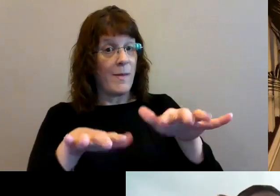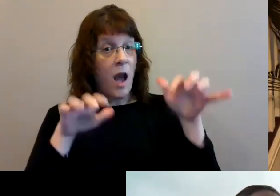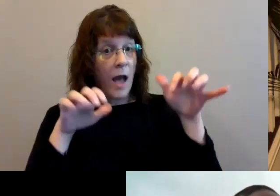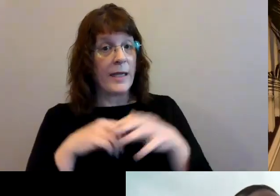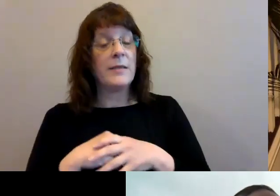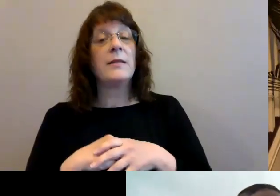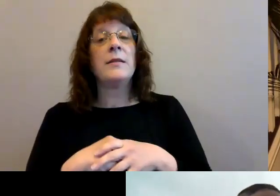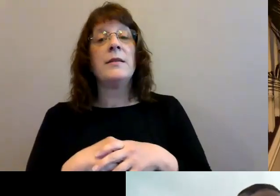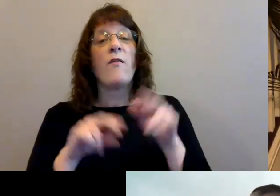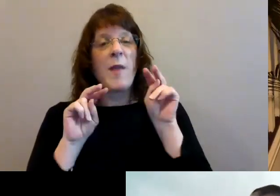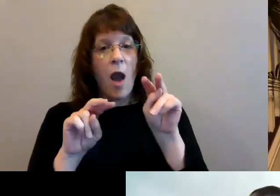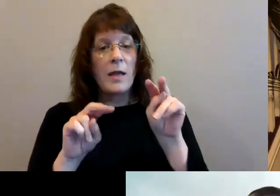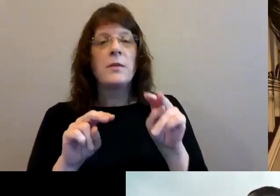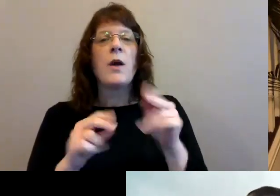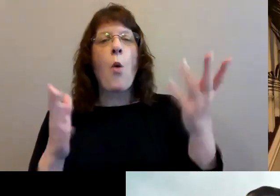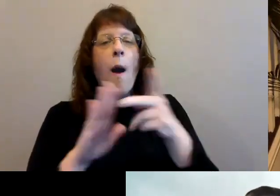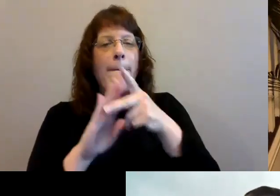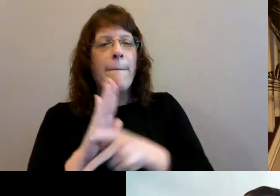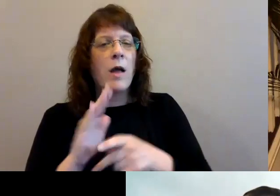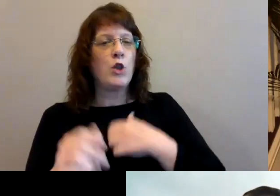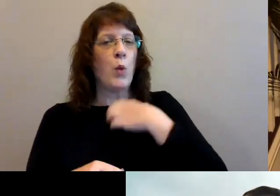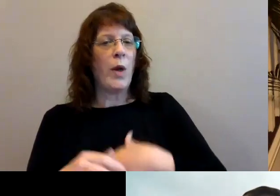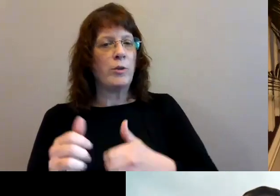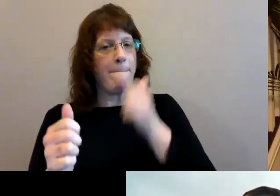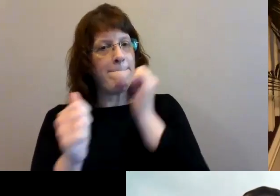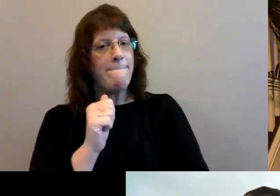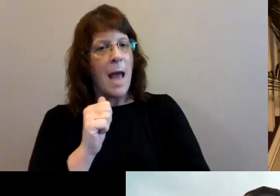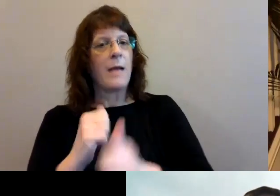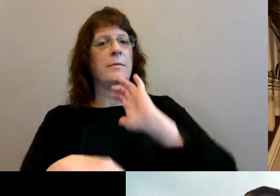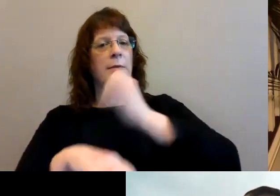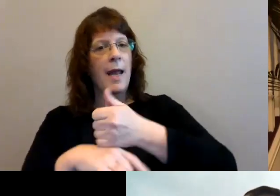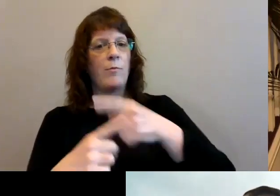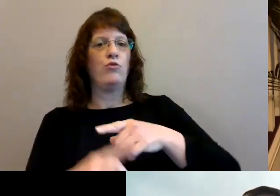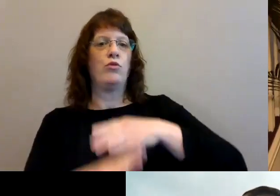What policies do you wish would get passed to help protect biodiversity?